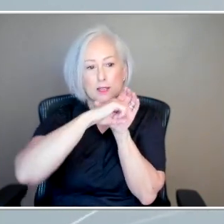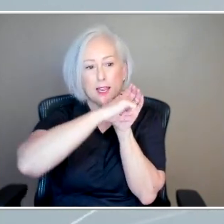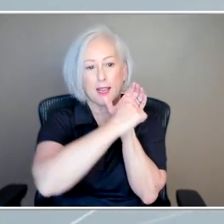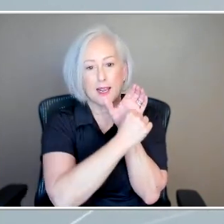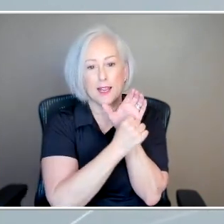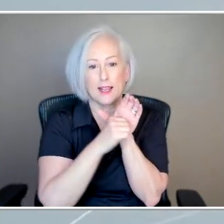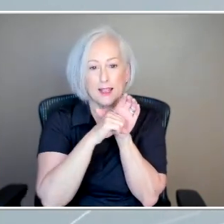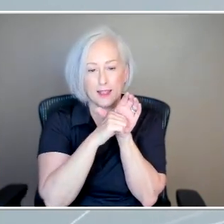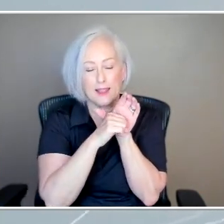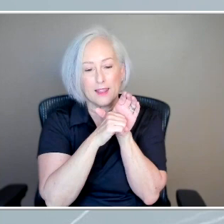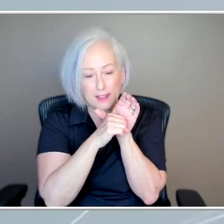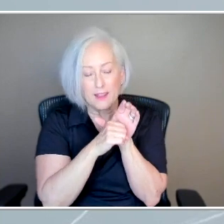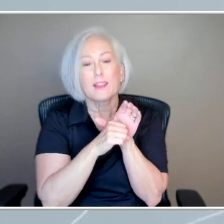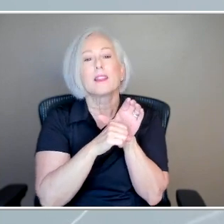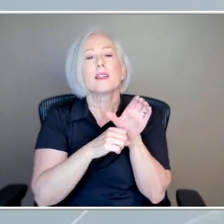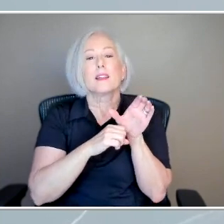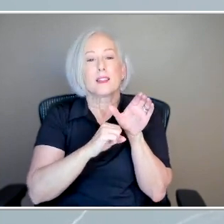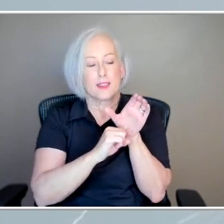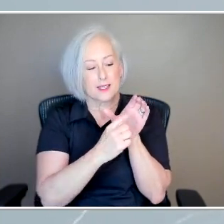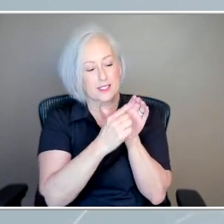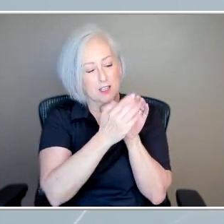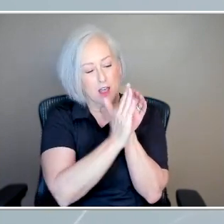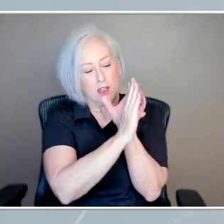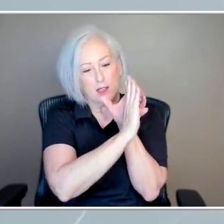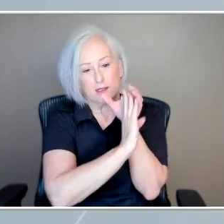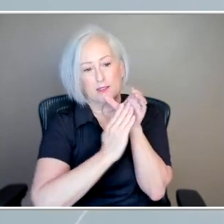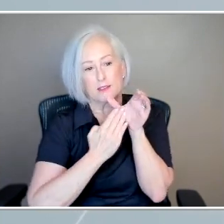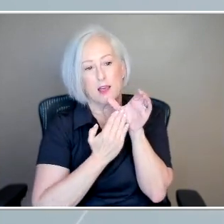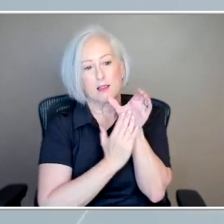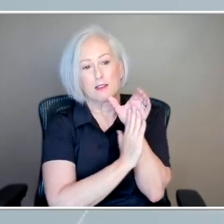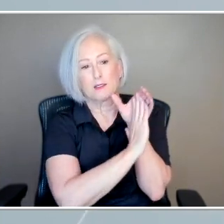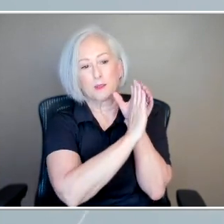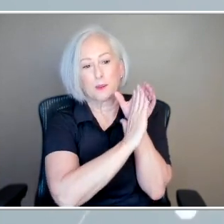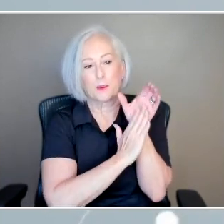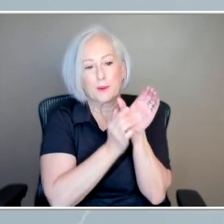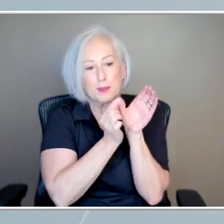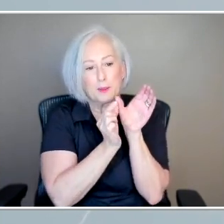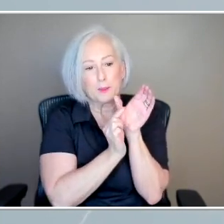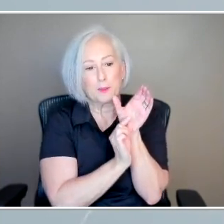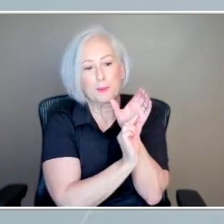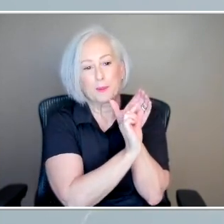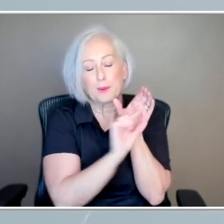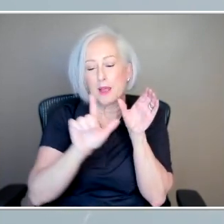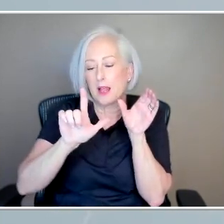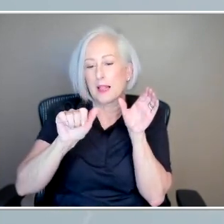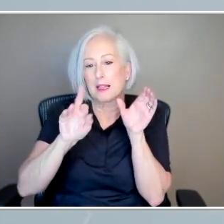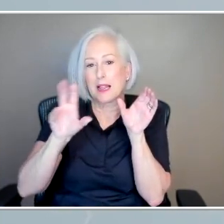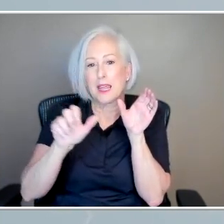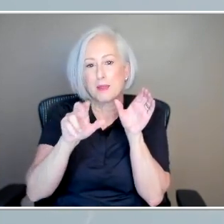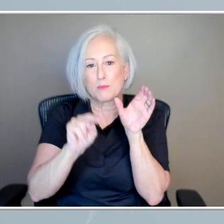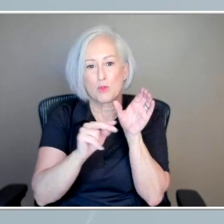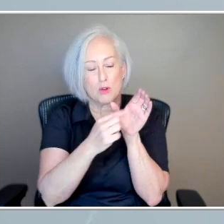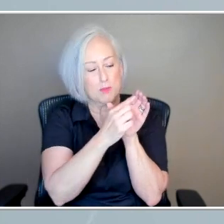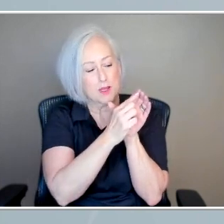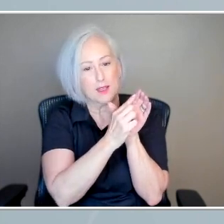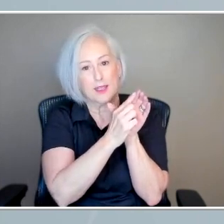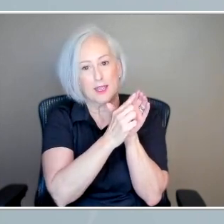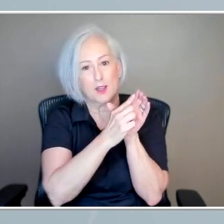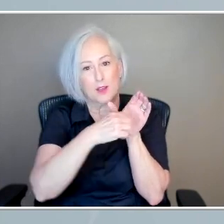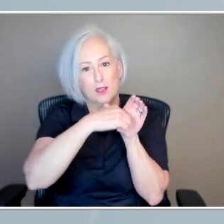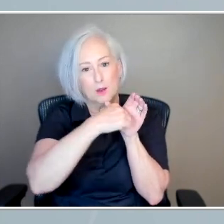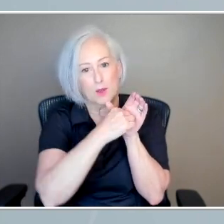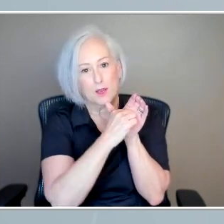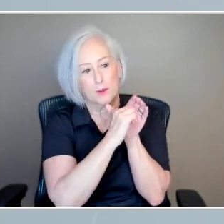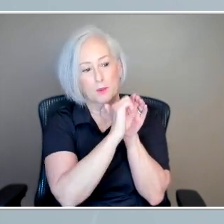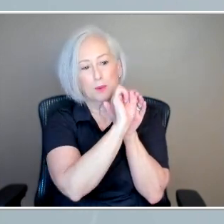bump into the socket, and there's this gasket seal that lives along the edge of the socket called the labrum, as you can see on the screen there. And right as that flexion happens,